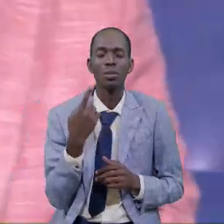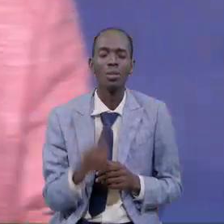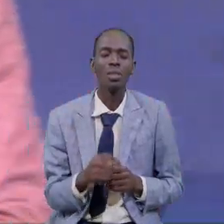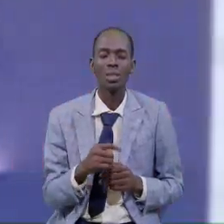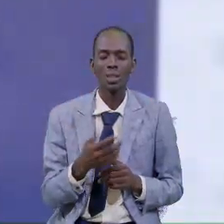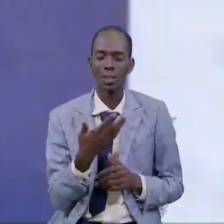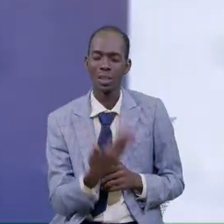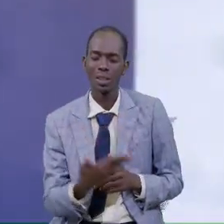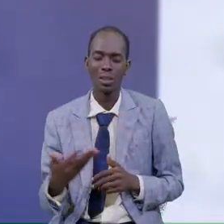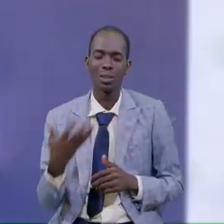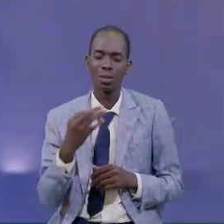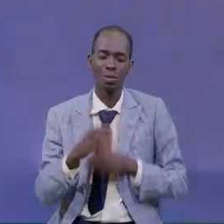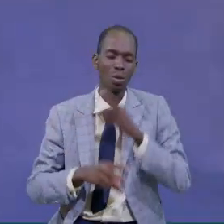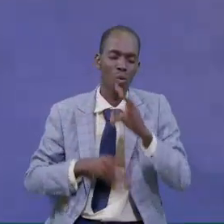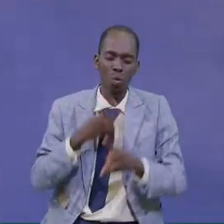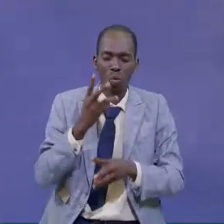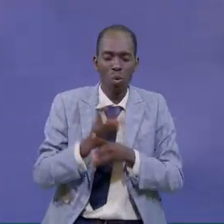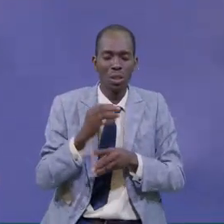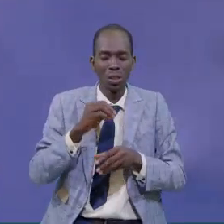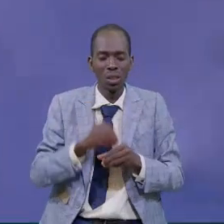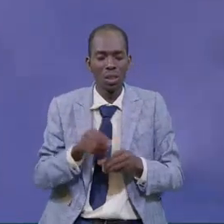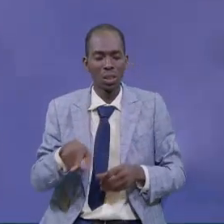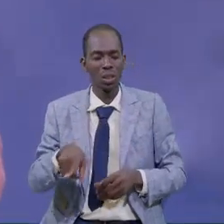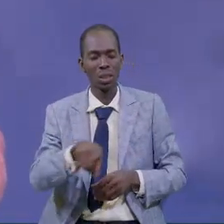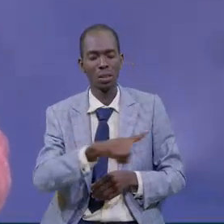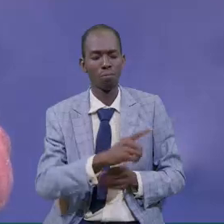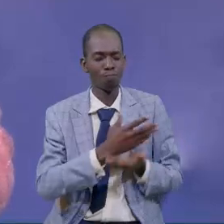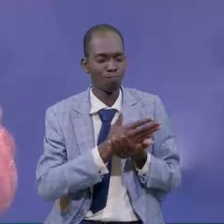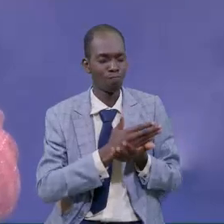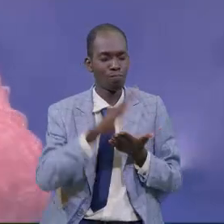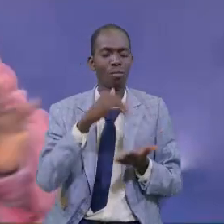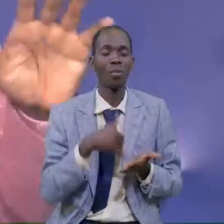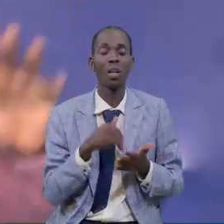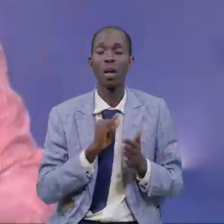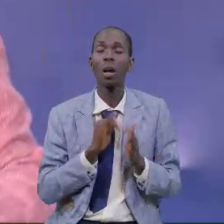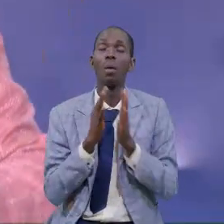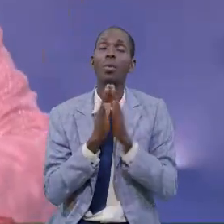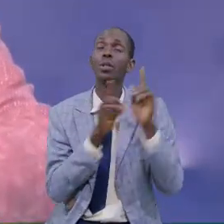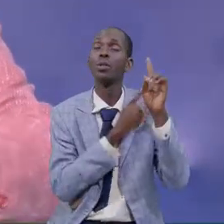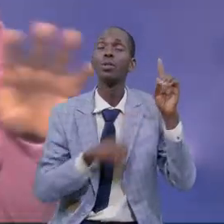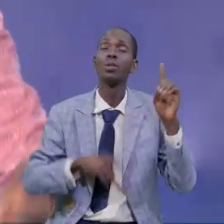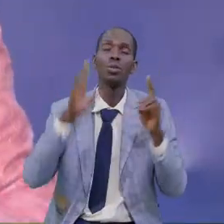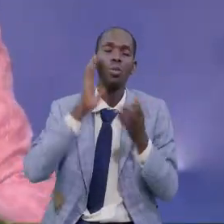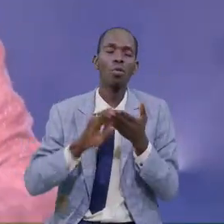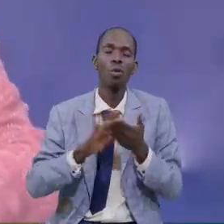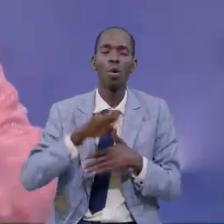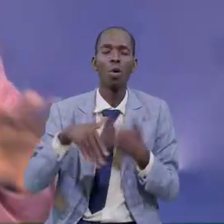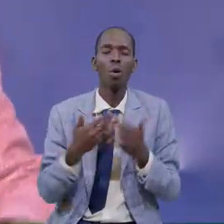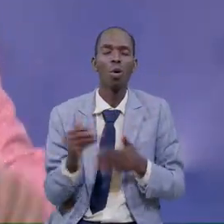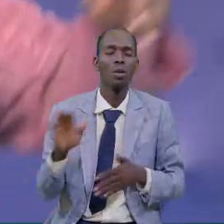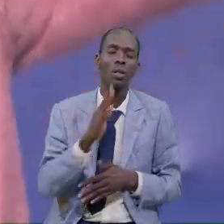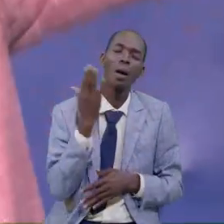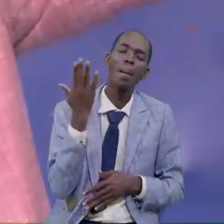in them. I pray, Lord, you forgive all their past sins and transgressions